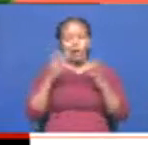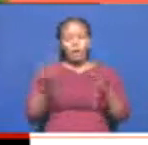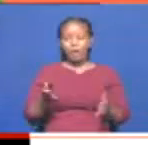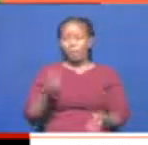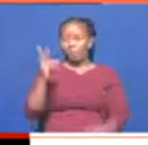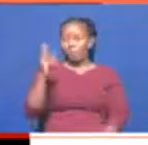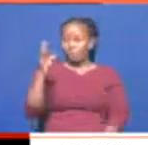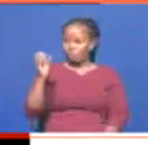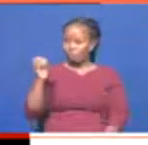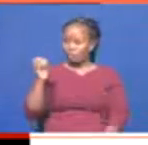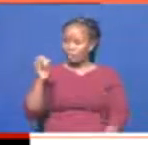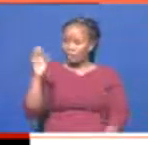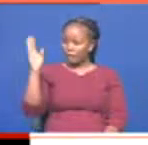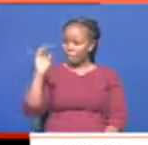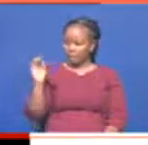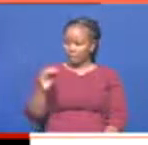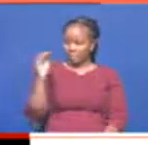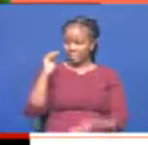minimum